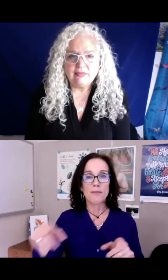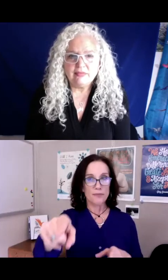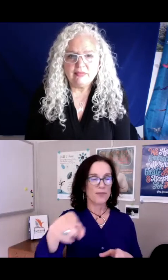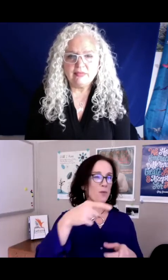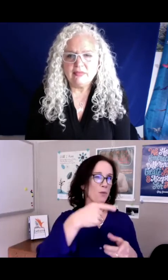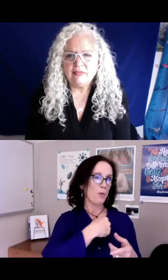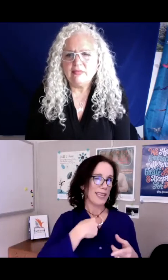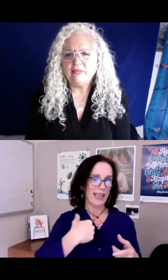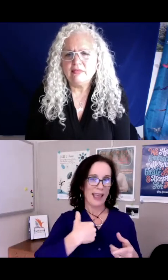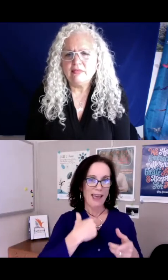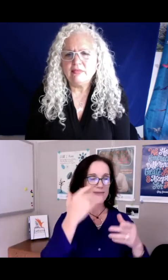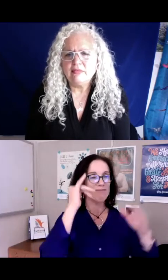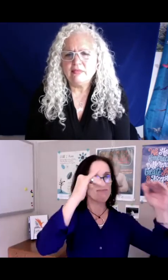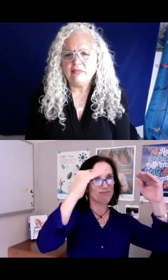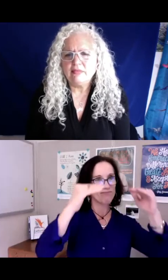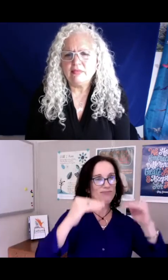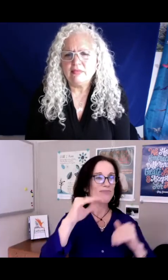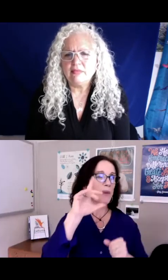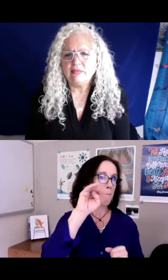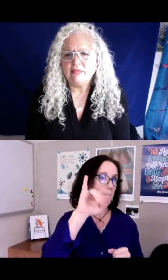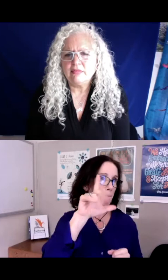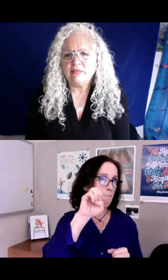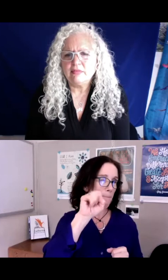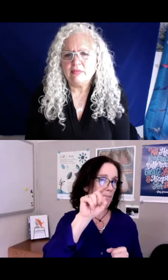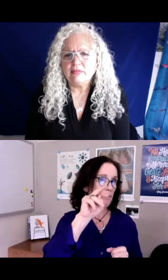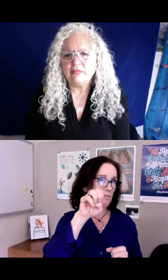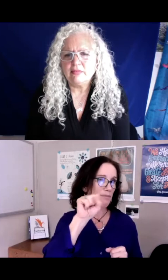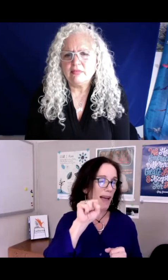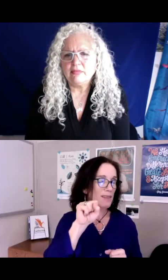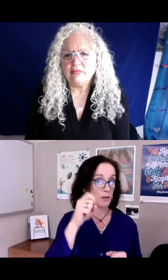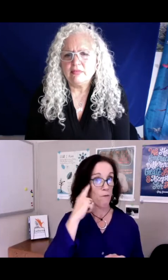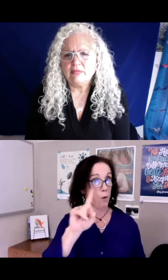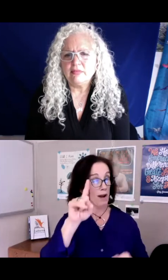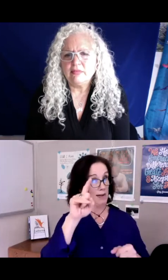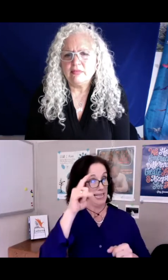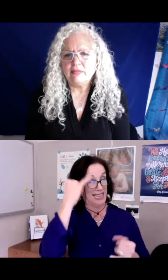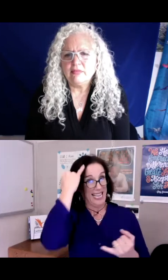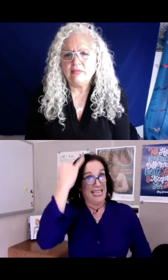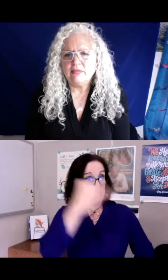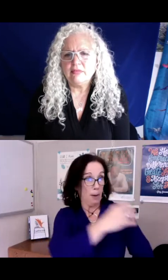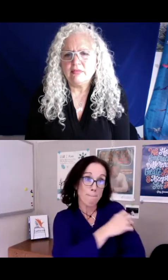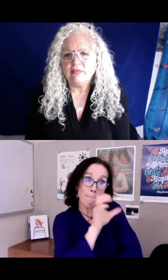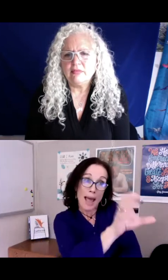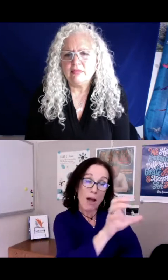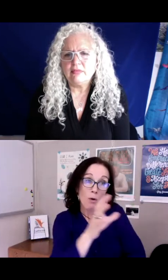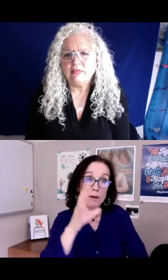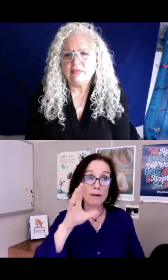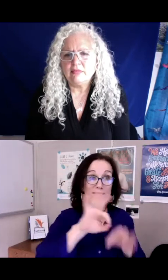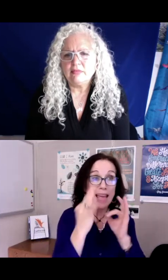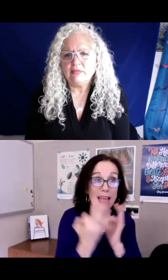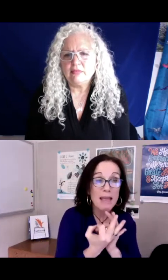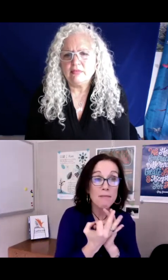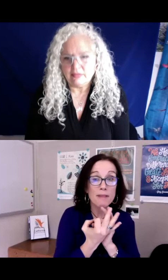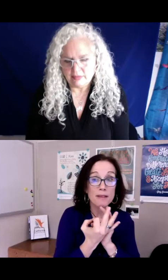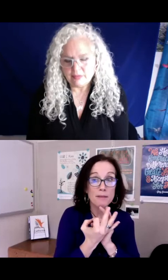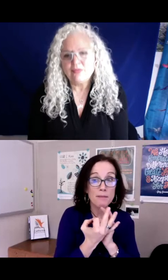So this is where we have those different milestones and